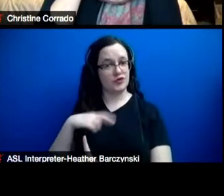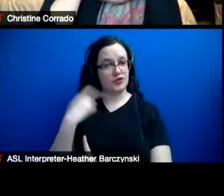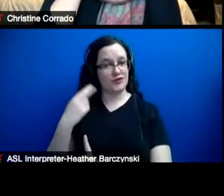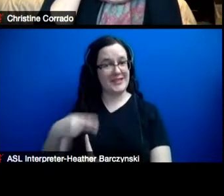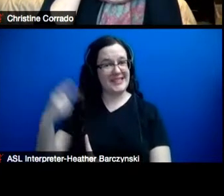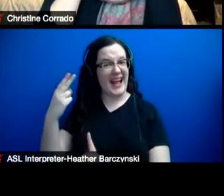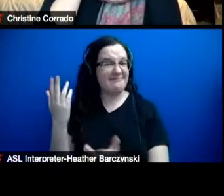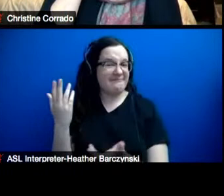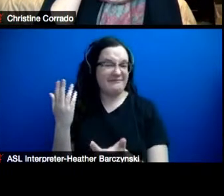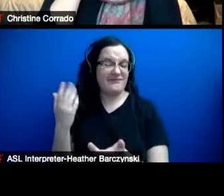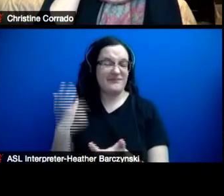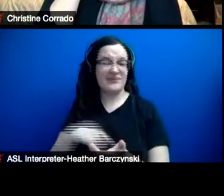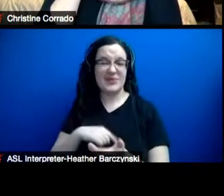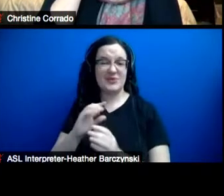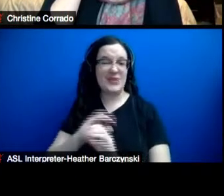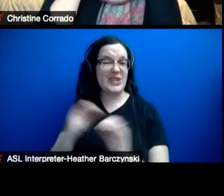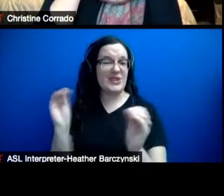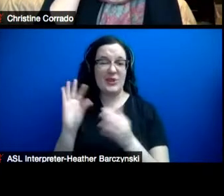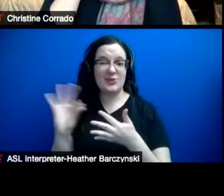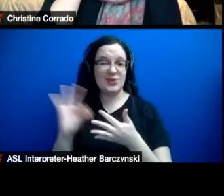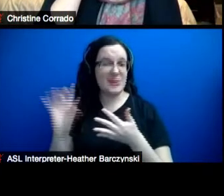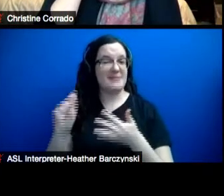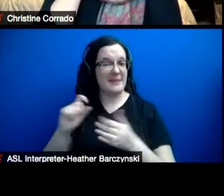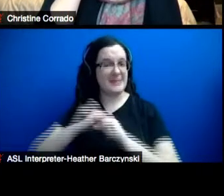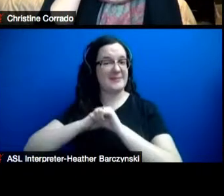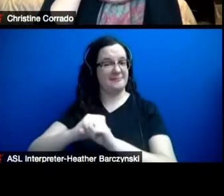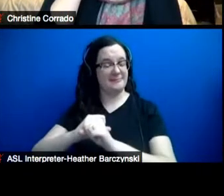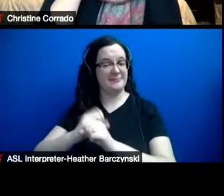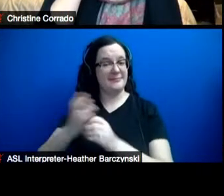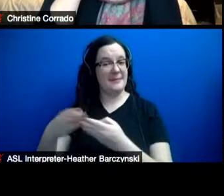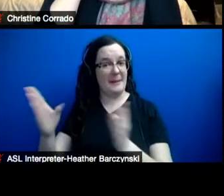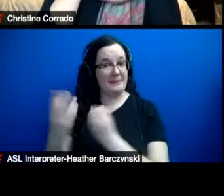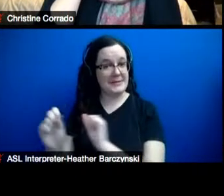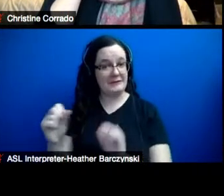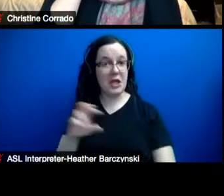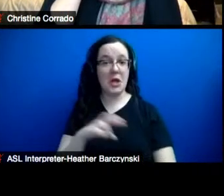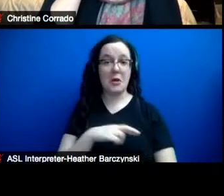choice but to protect public safety. Where the risks are low,